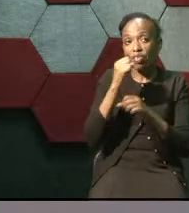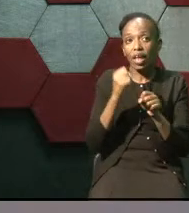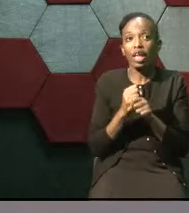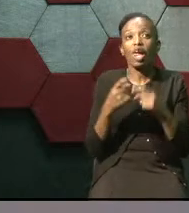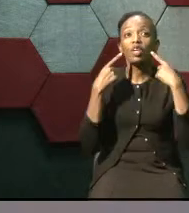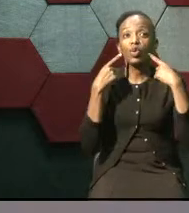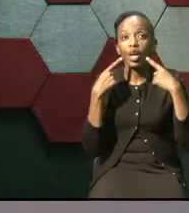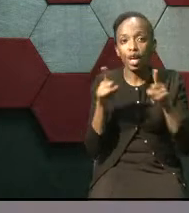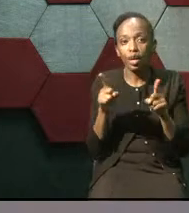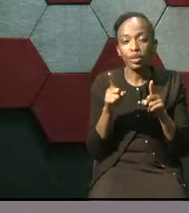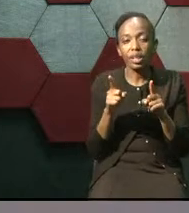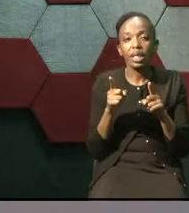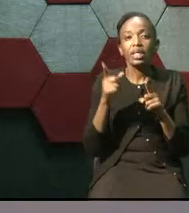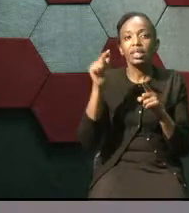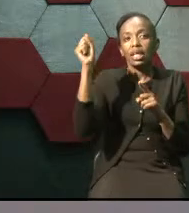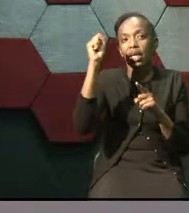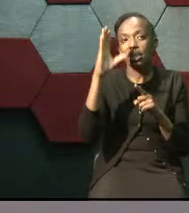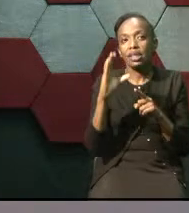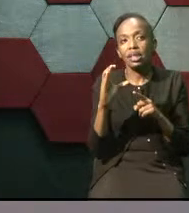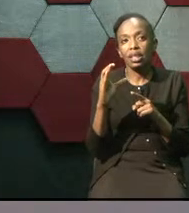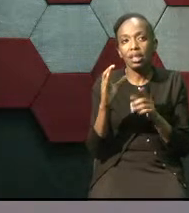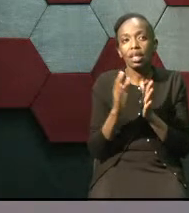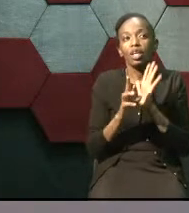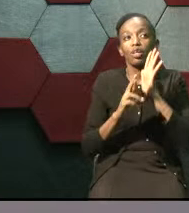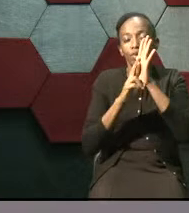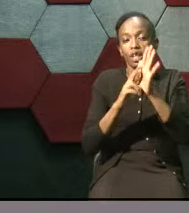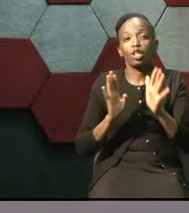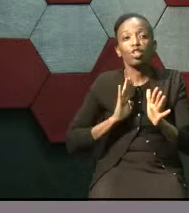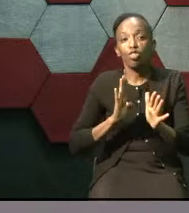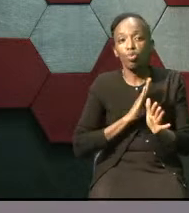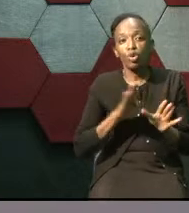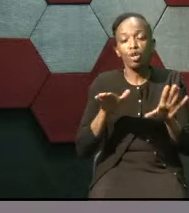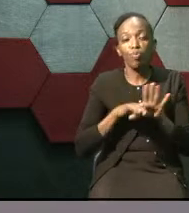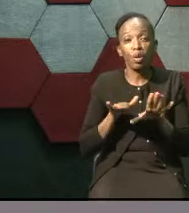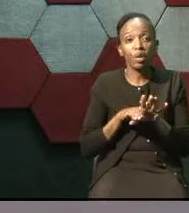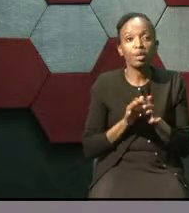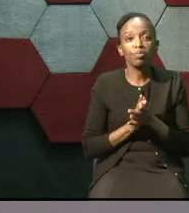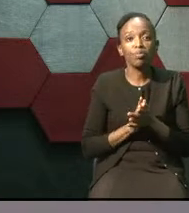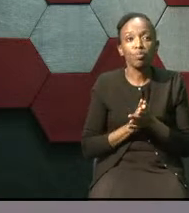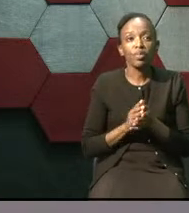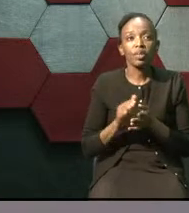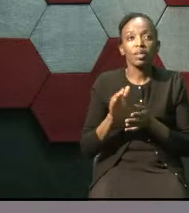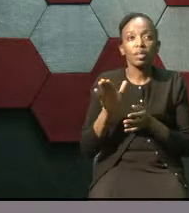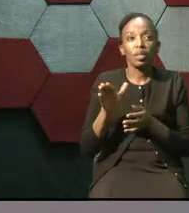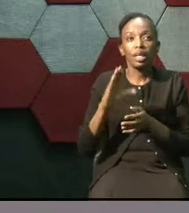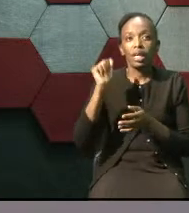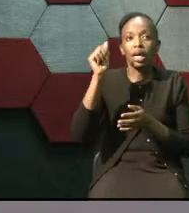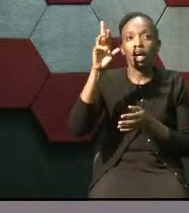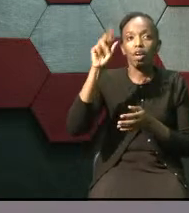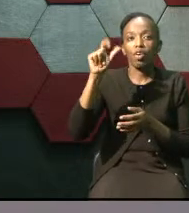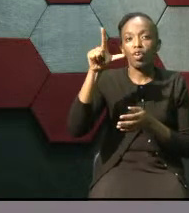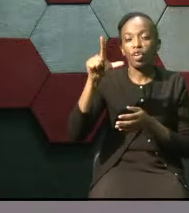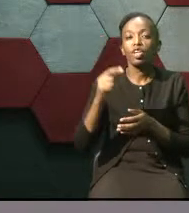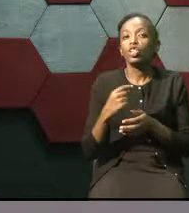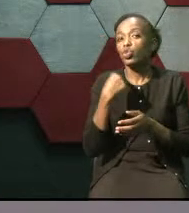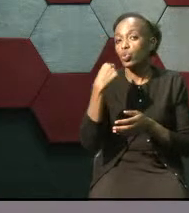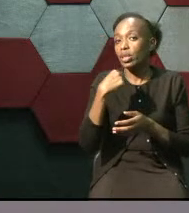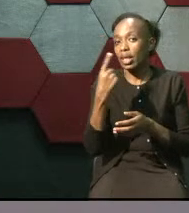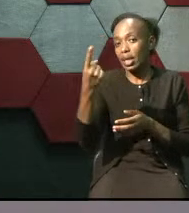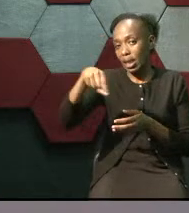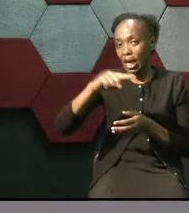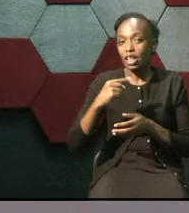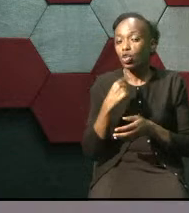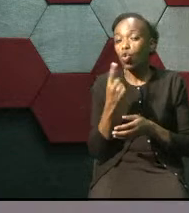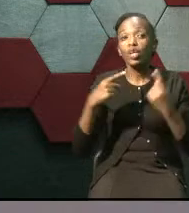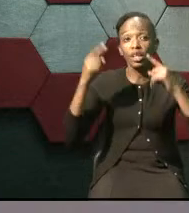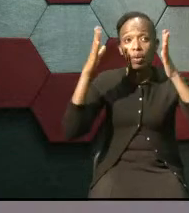going back to our Teacher Service Commission representative and board member, Madam Carol Nandi, to tell us who is the